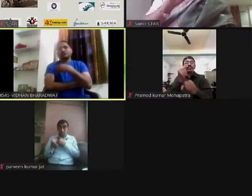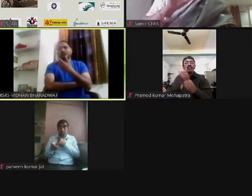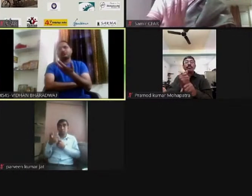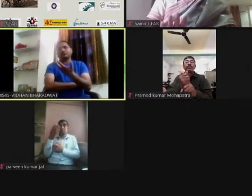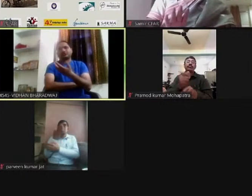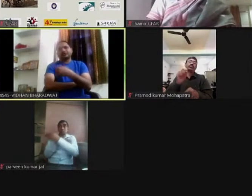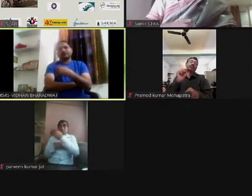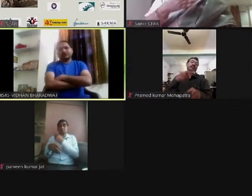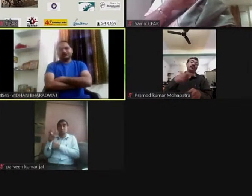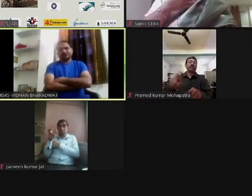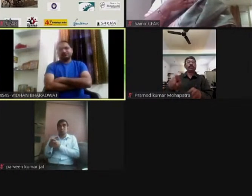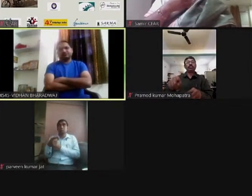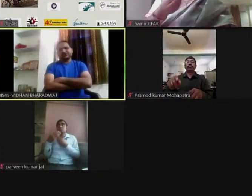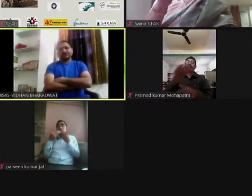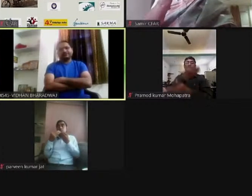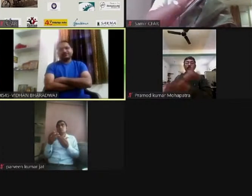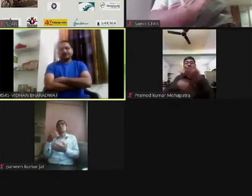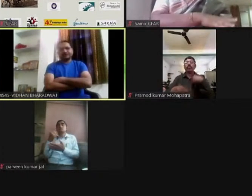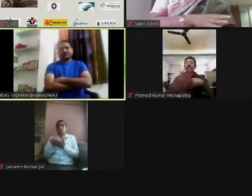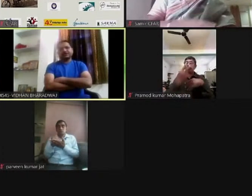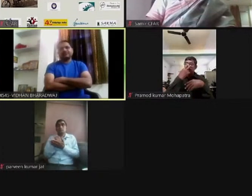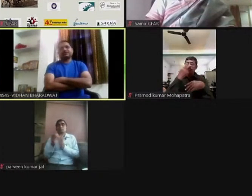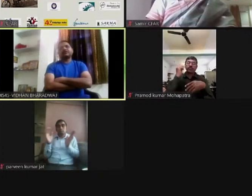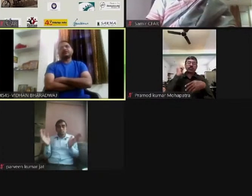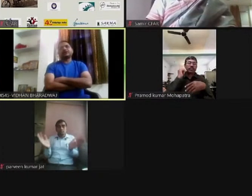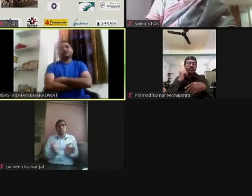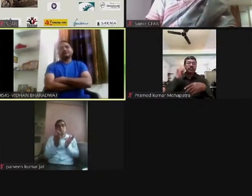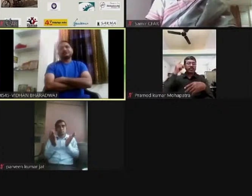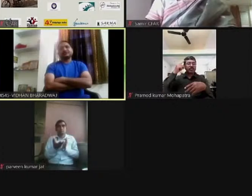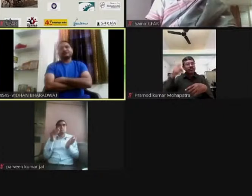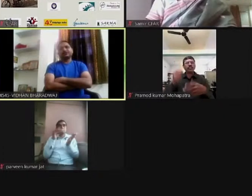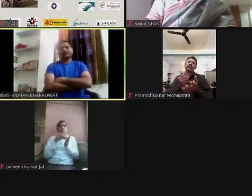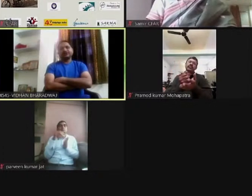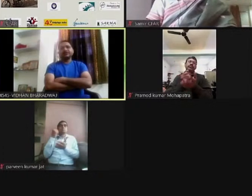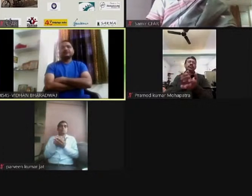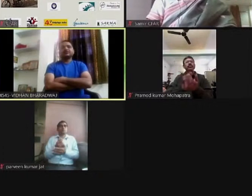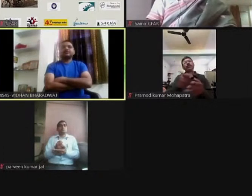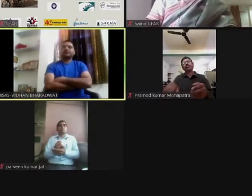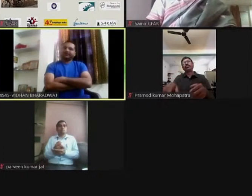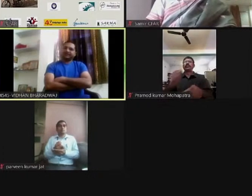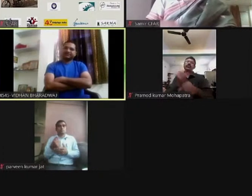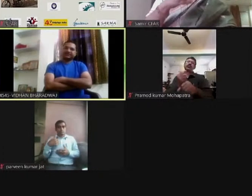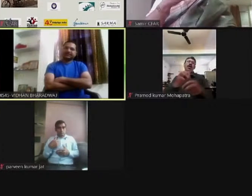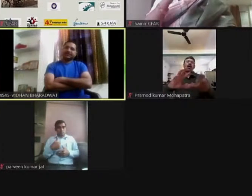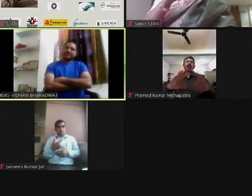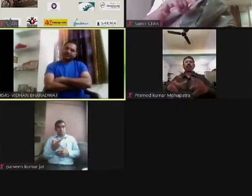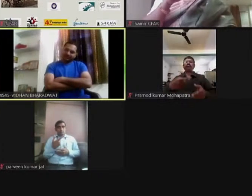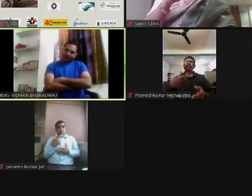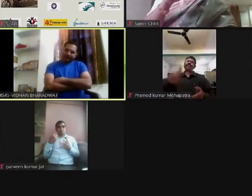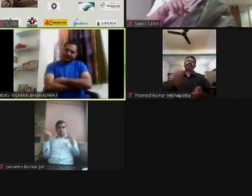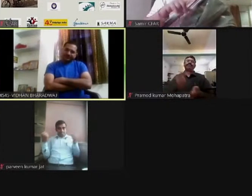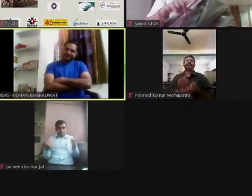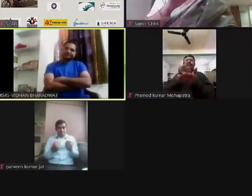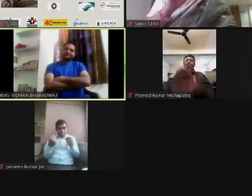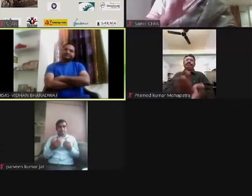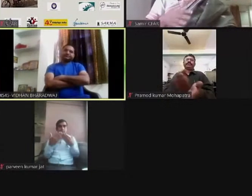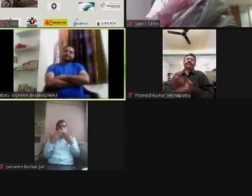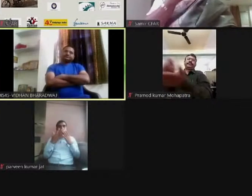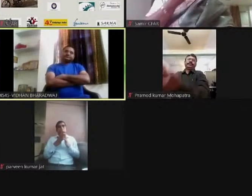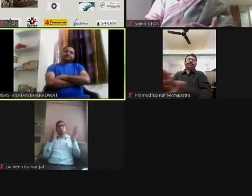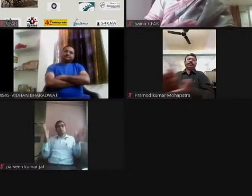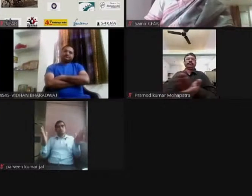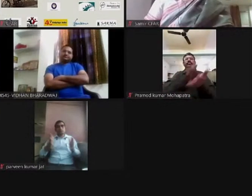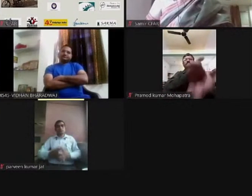the and we're trying to ensure that the government schemes and programs available should